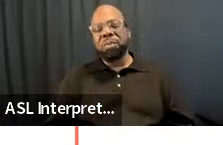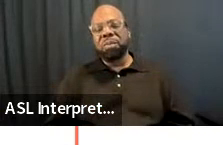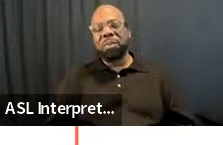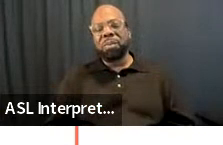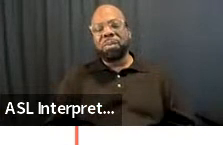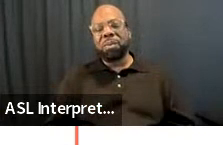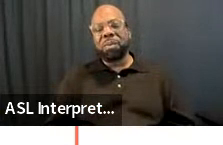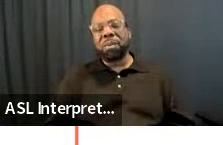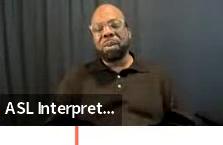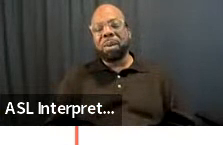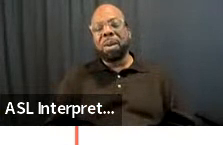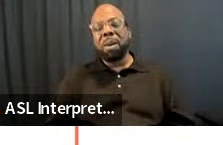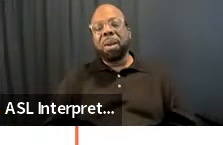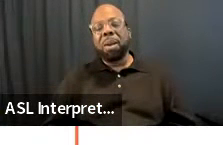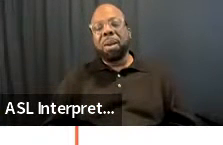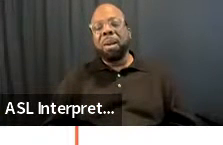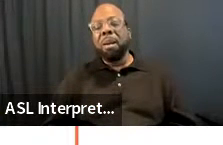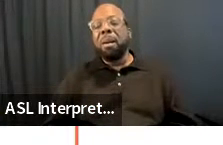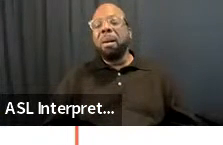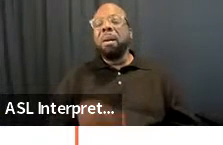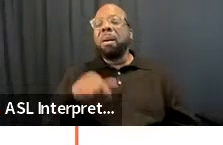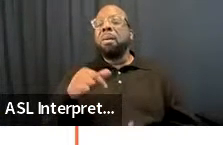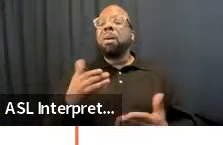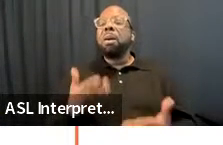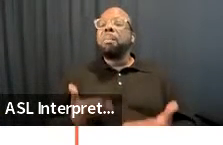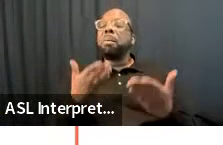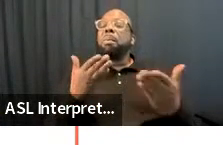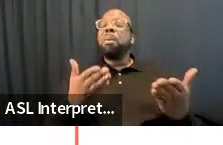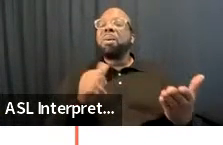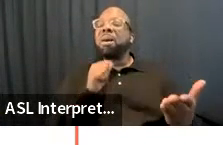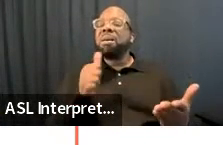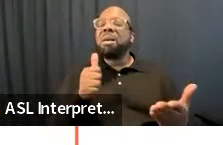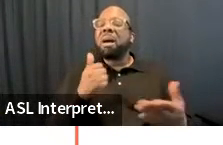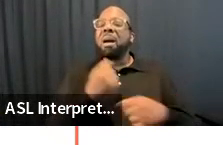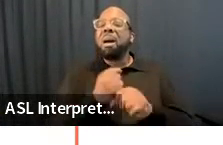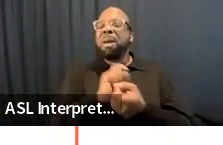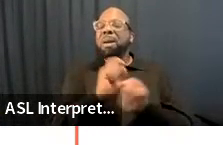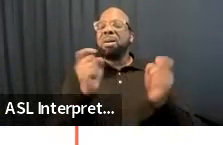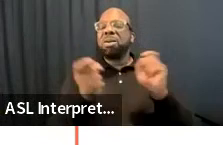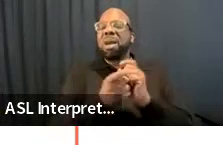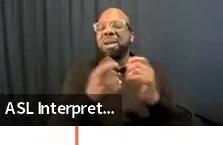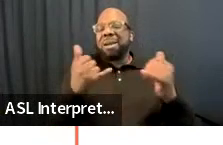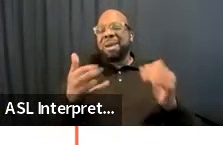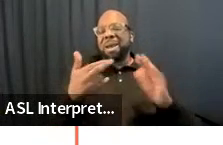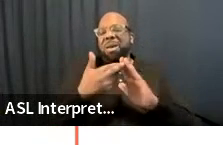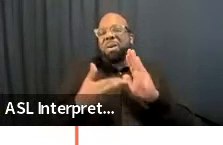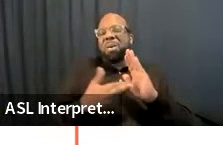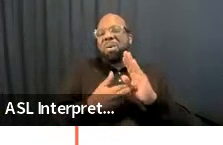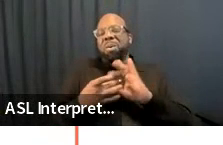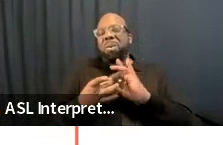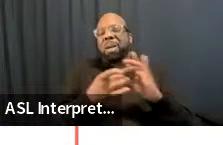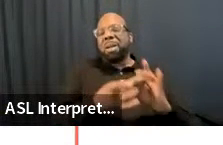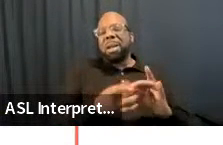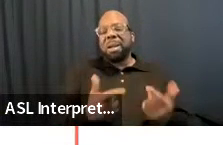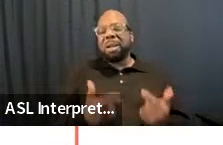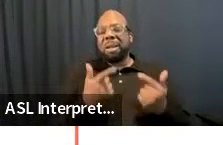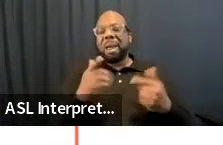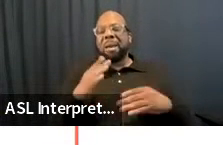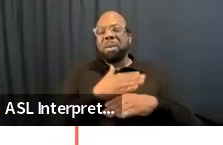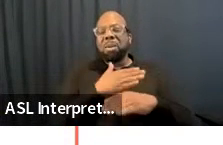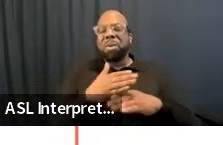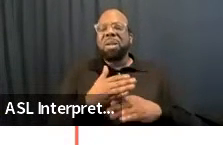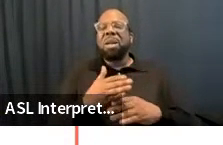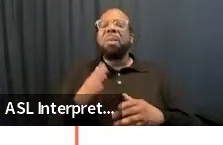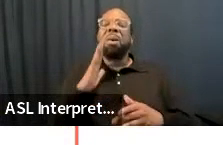what this proposal would do is not make any changes to existing regulations as far as live music, but would simply allow people to